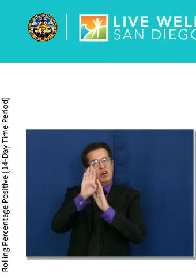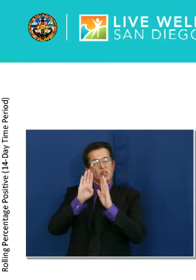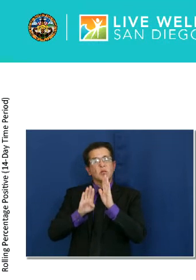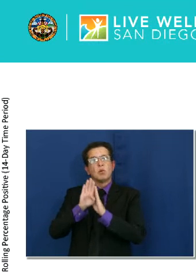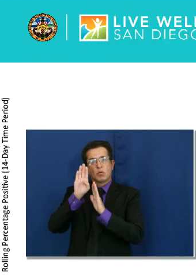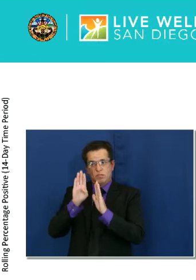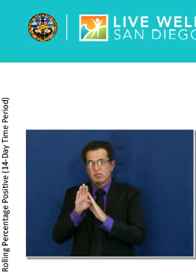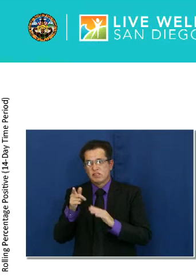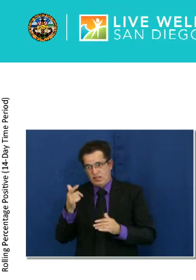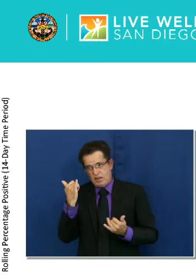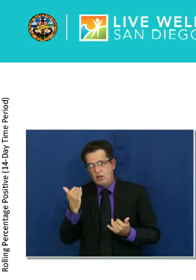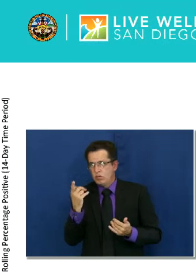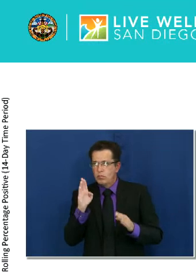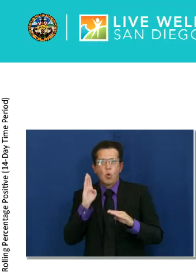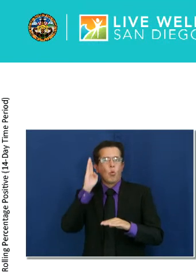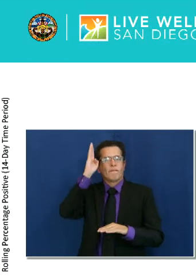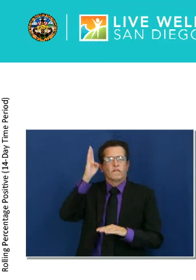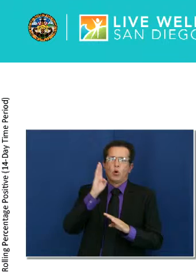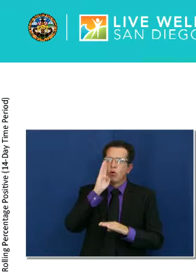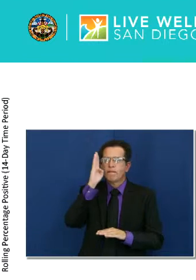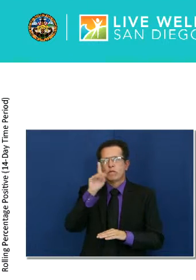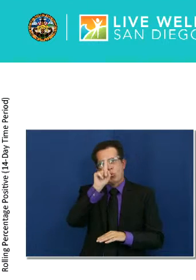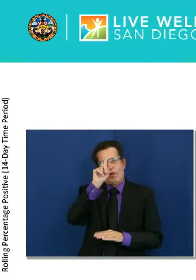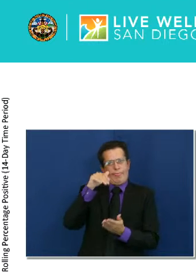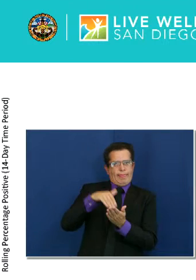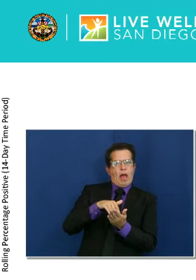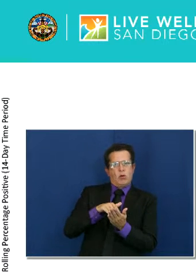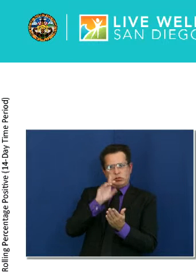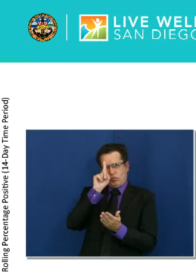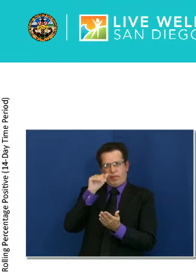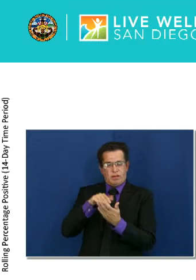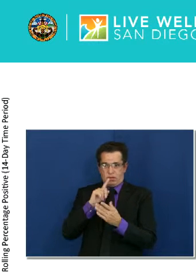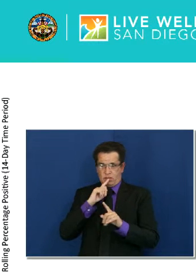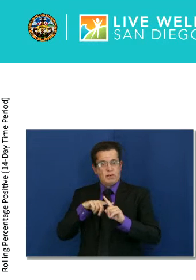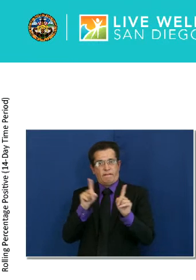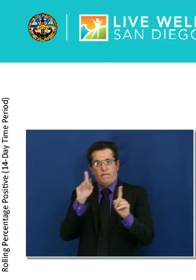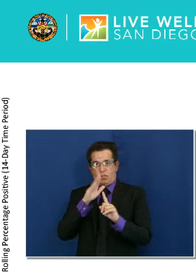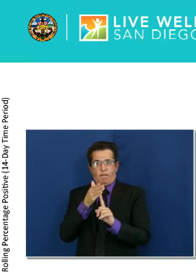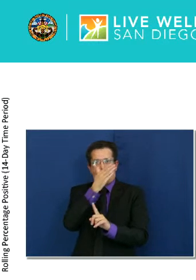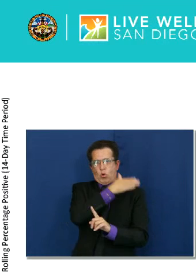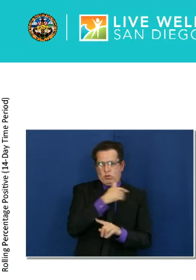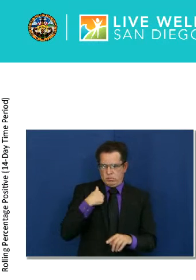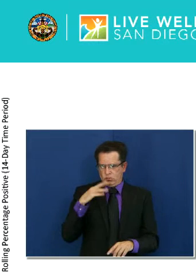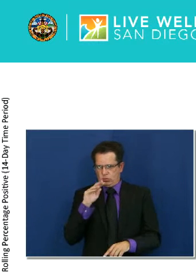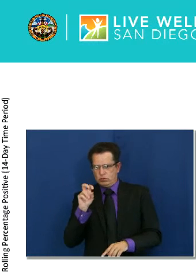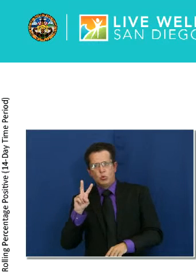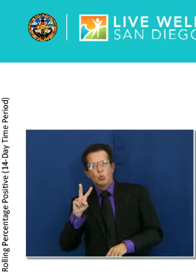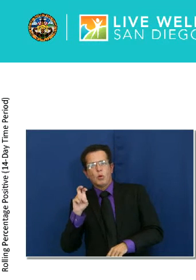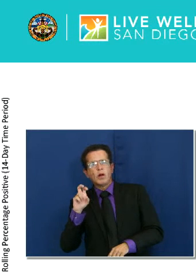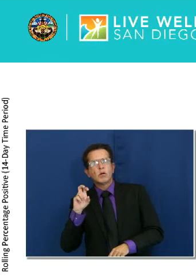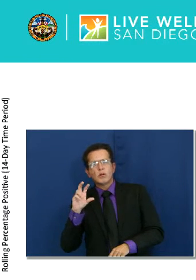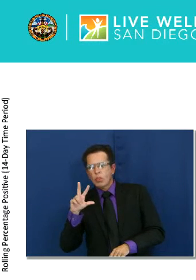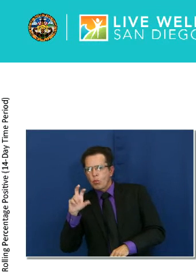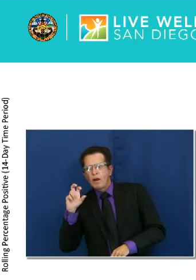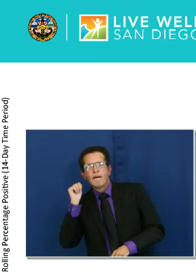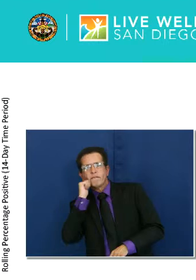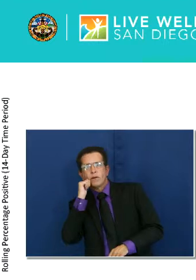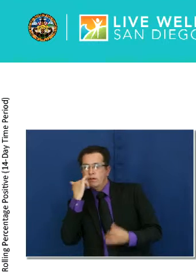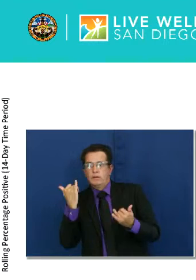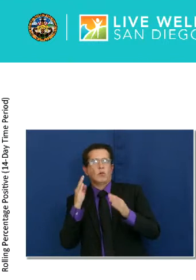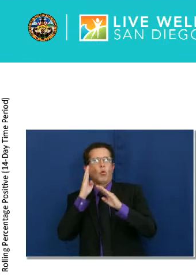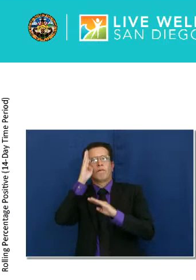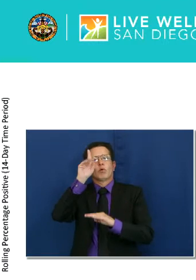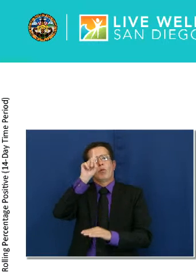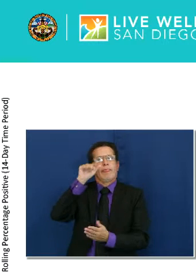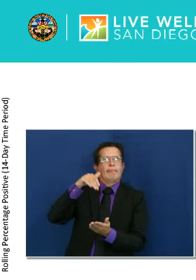are frequently over or at 1,000 cases, which is vastly different from when we were in the 200 to 300s. And then you can see the purple line there is